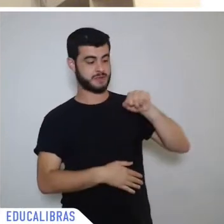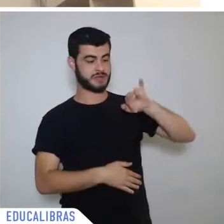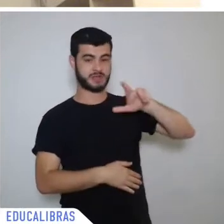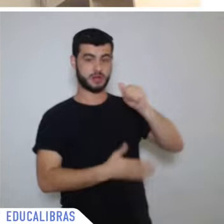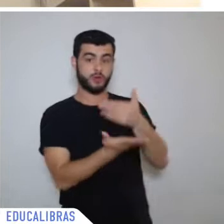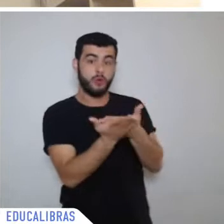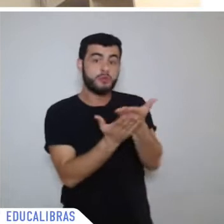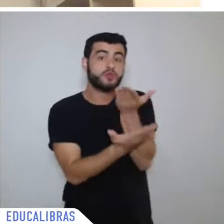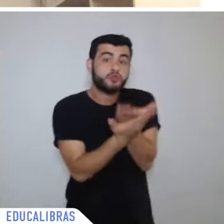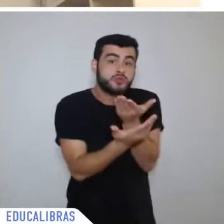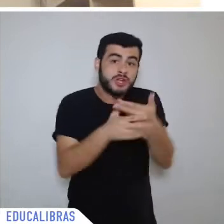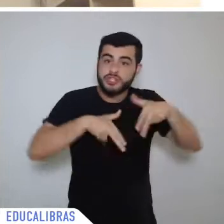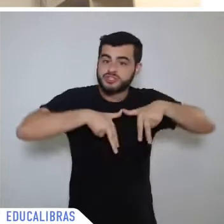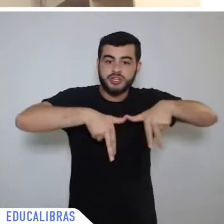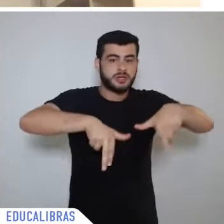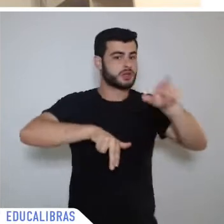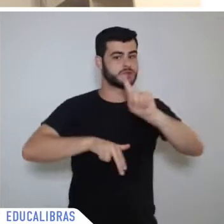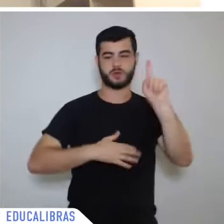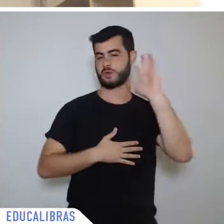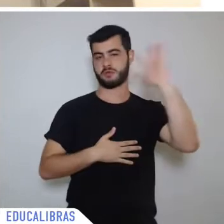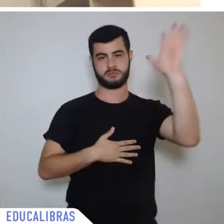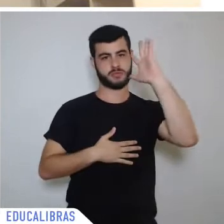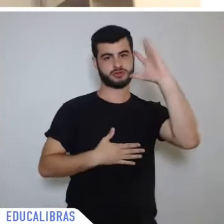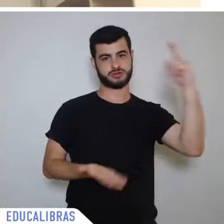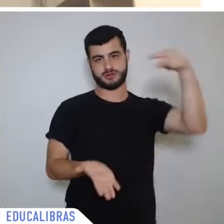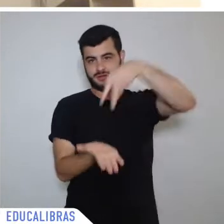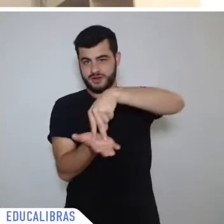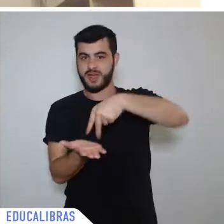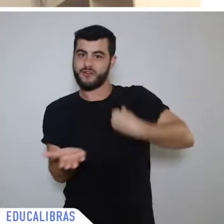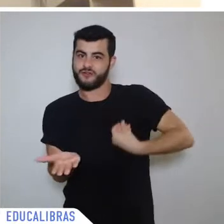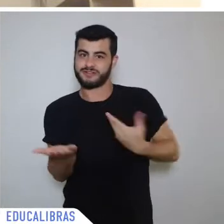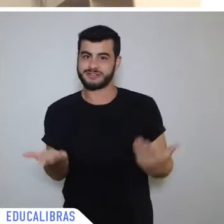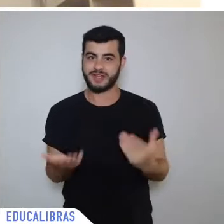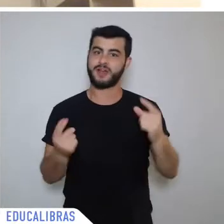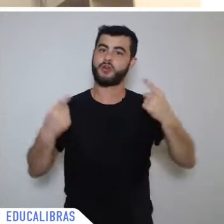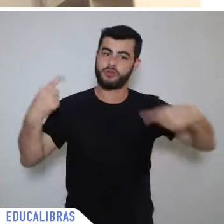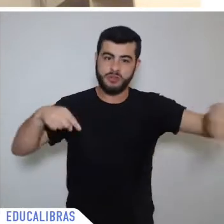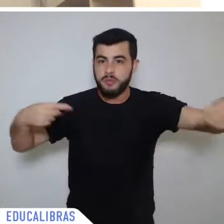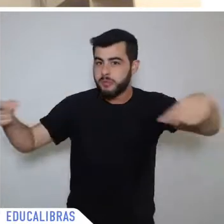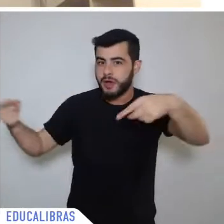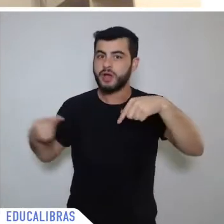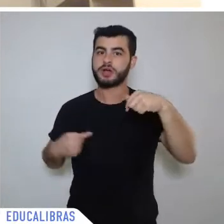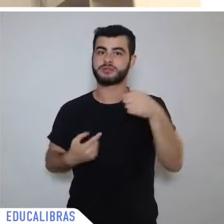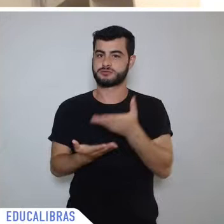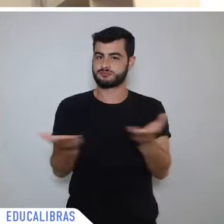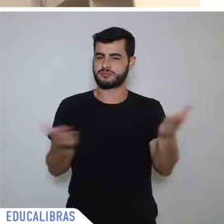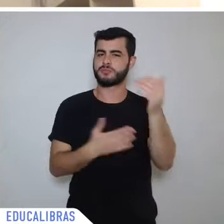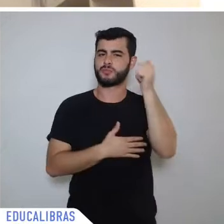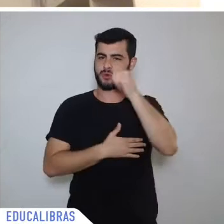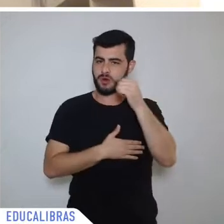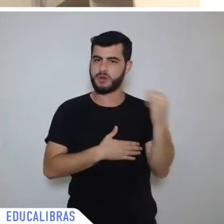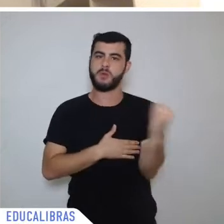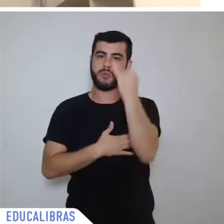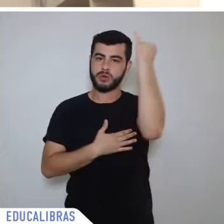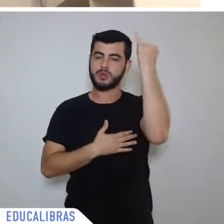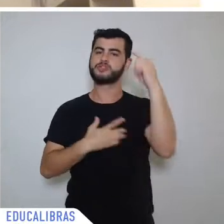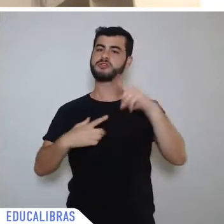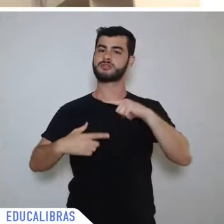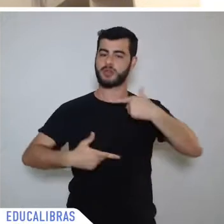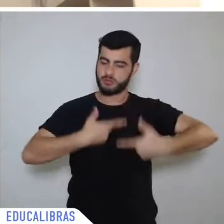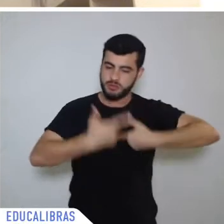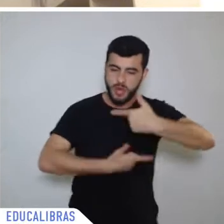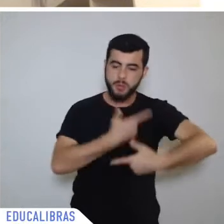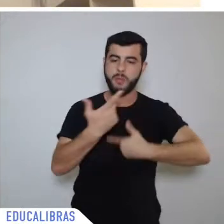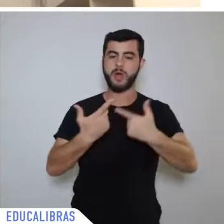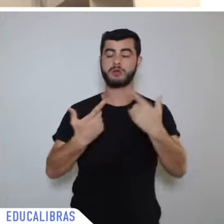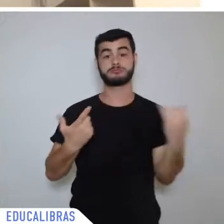I know how this all started, and I could never imagine moderating a debate of such importance with